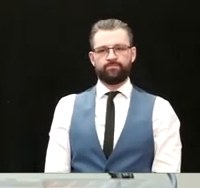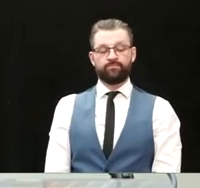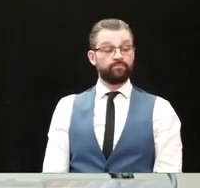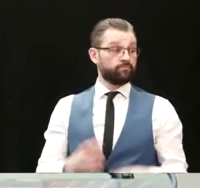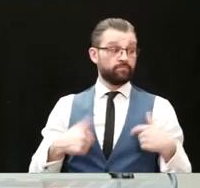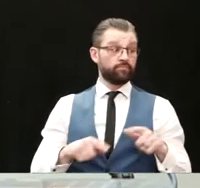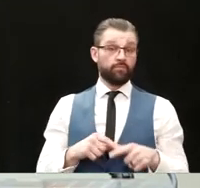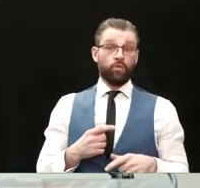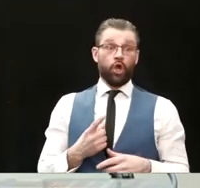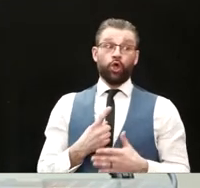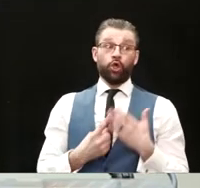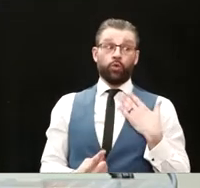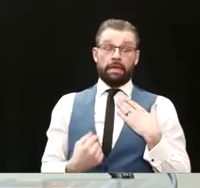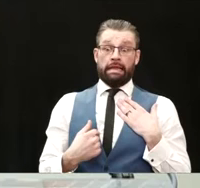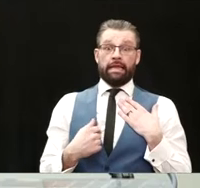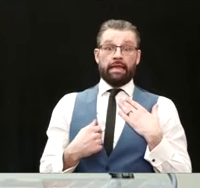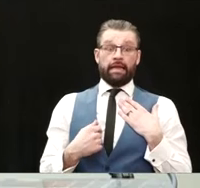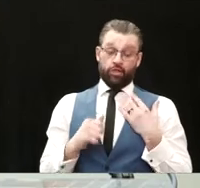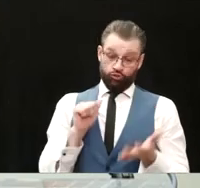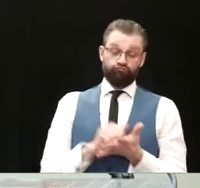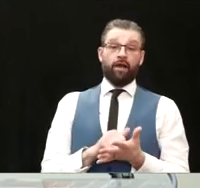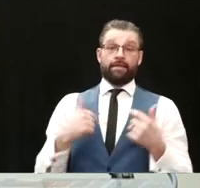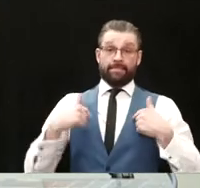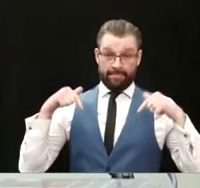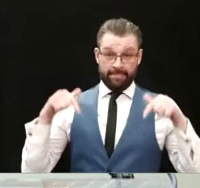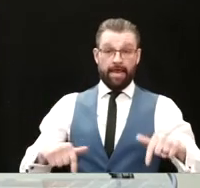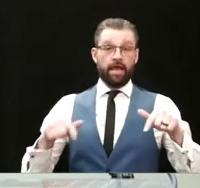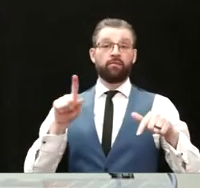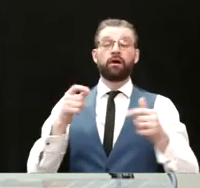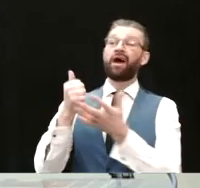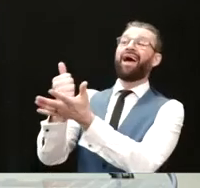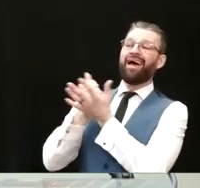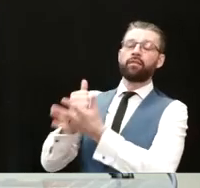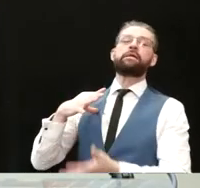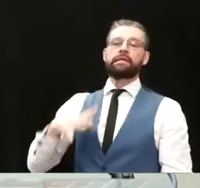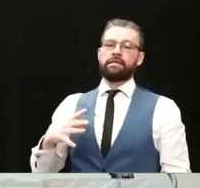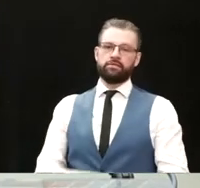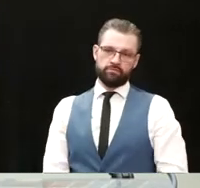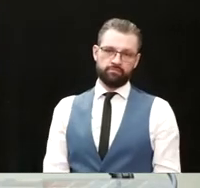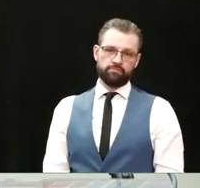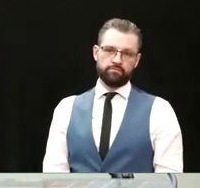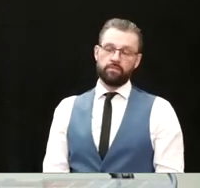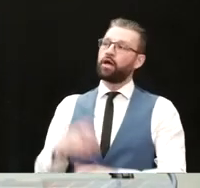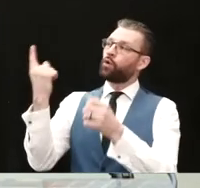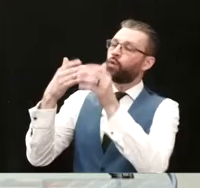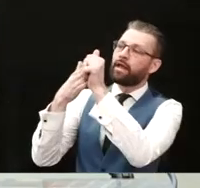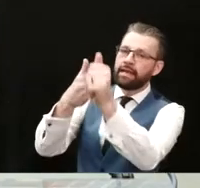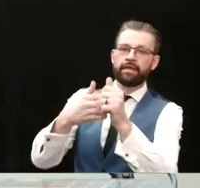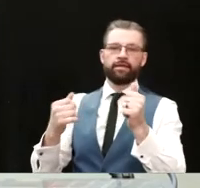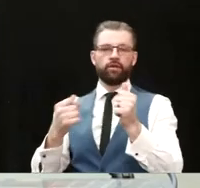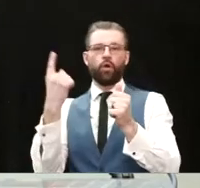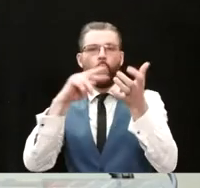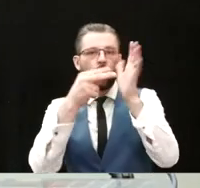We are uniquely placed to do this work, but we need your help. We need help from leaders, institutions, and